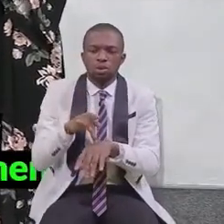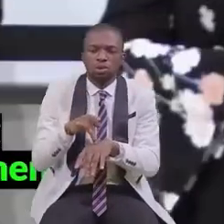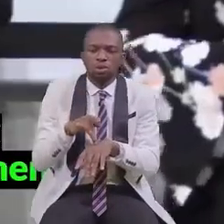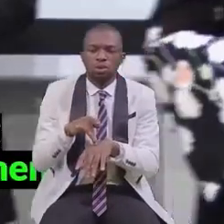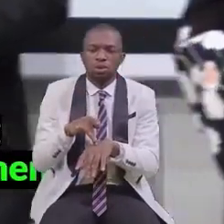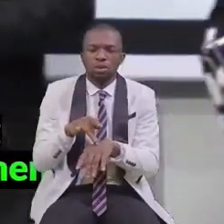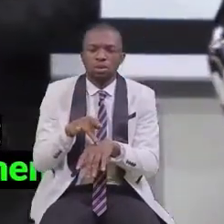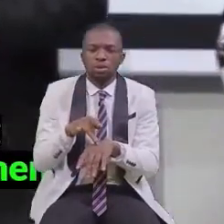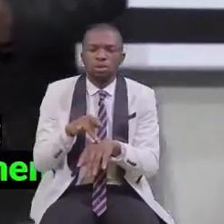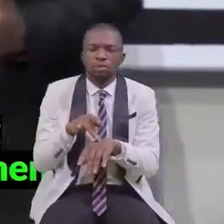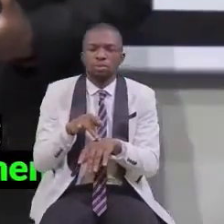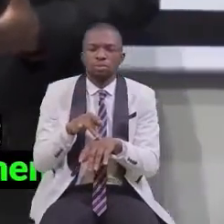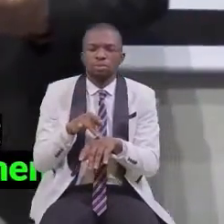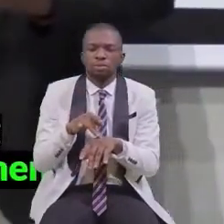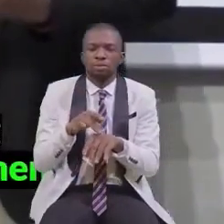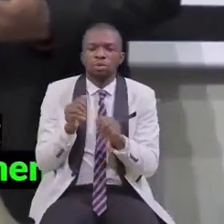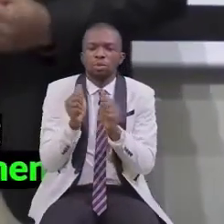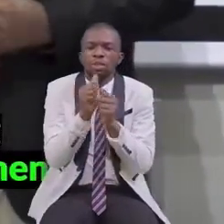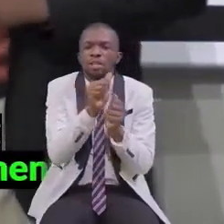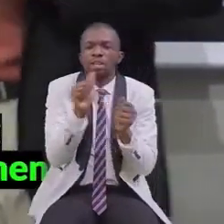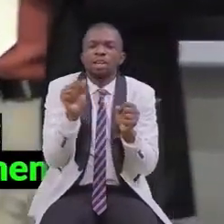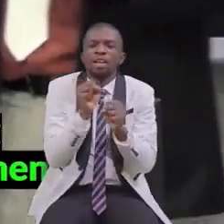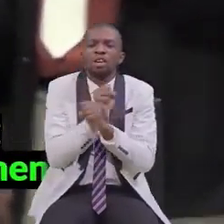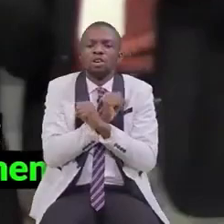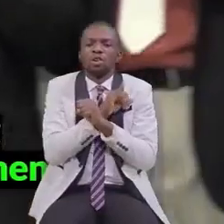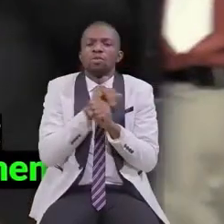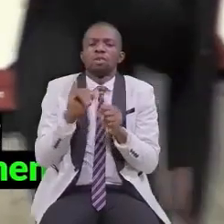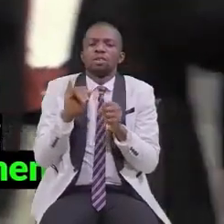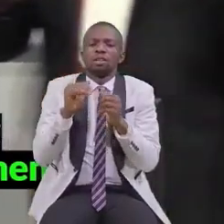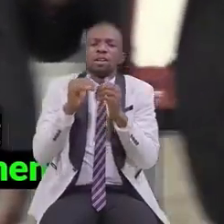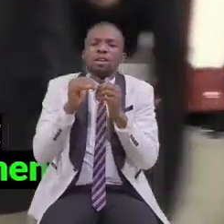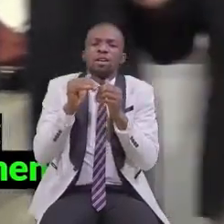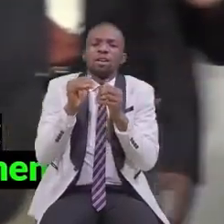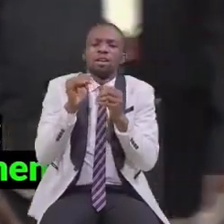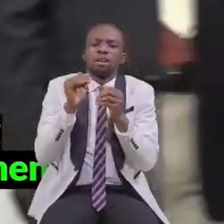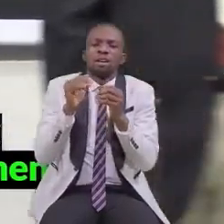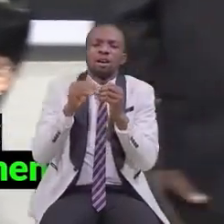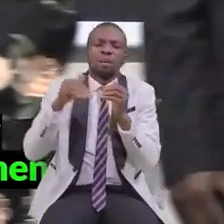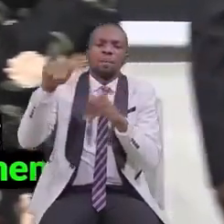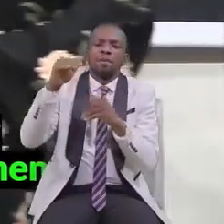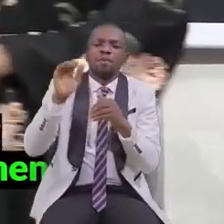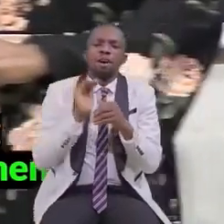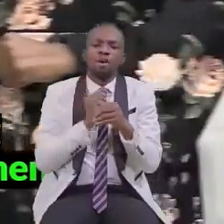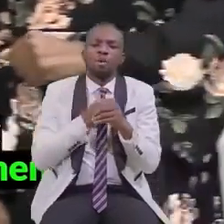touch. With a love beyond our